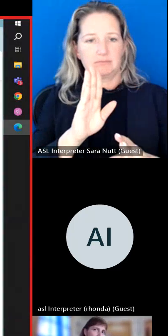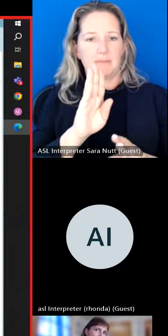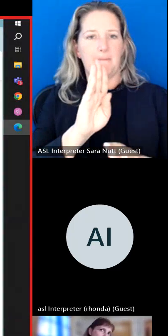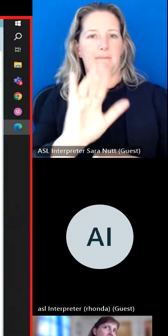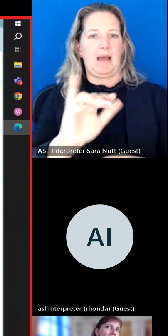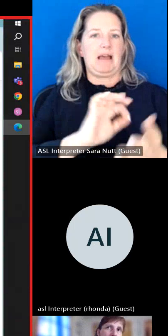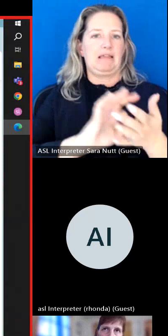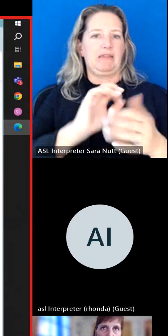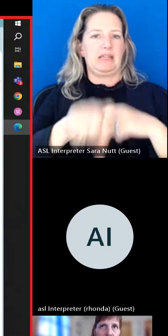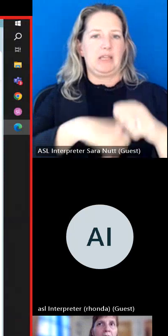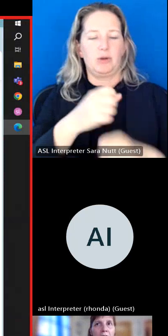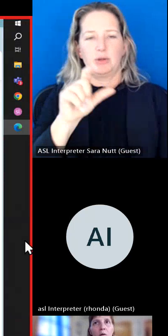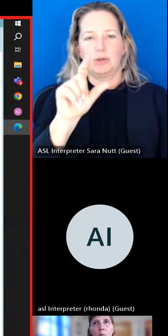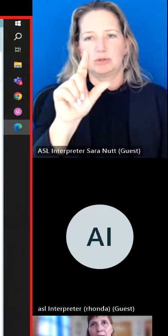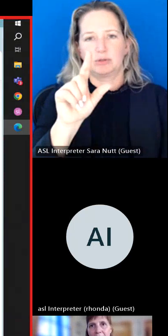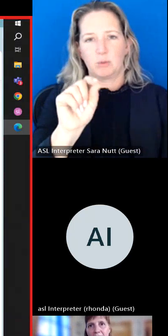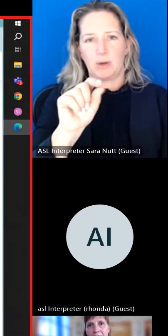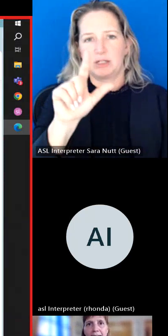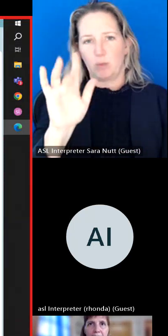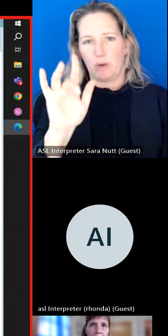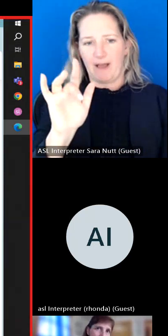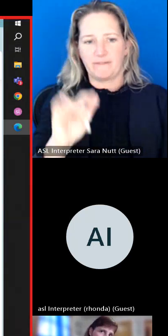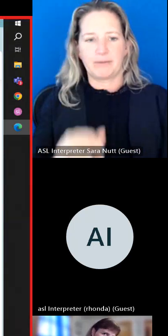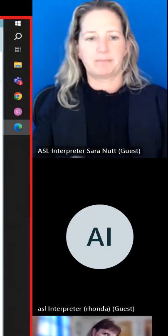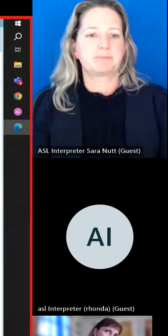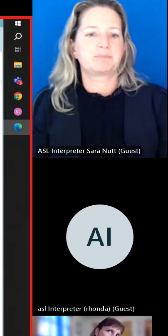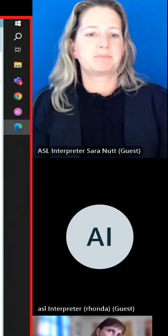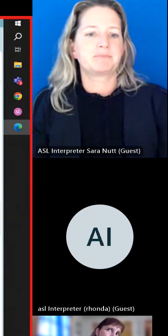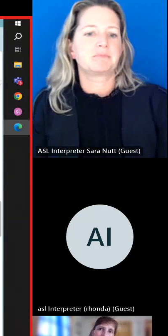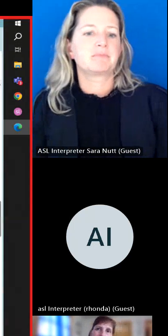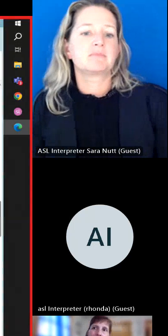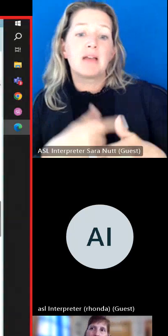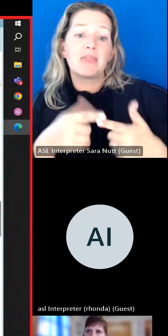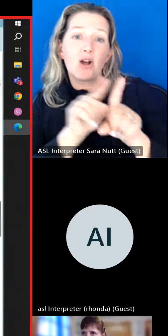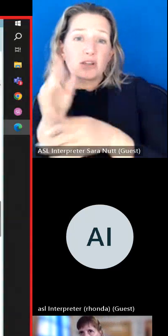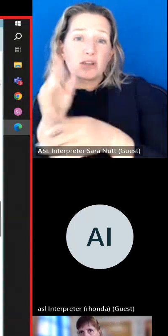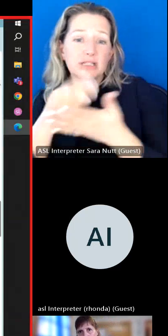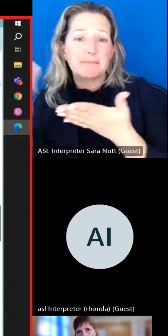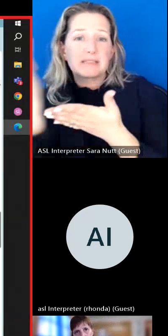some sketches of what the slides themselves could look like.